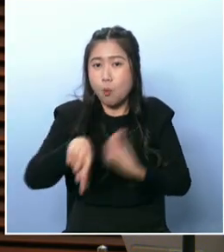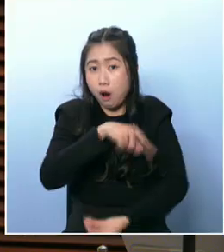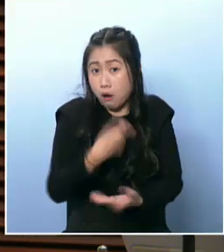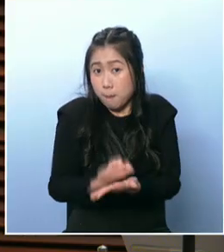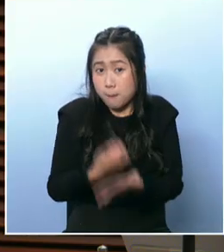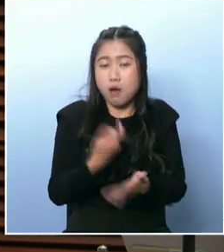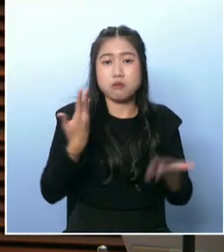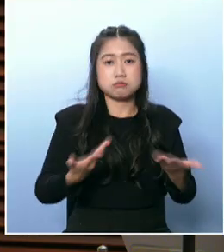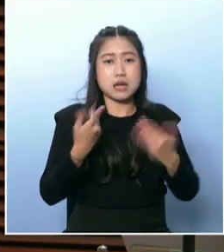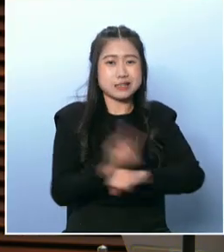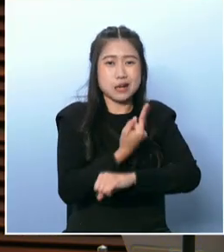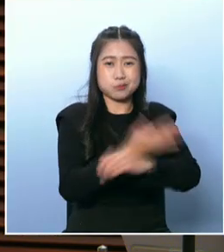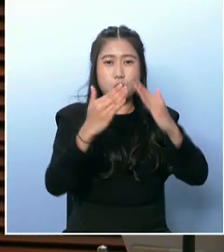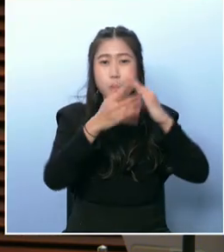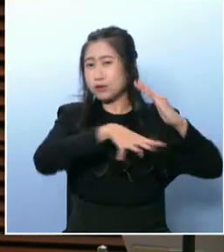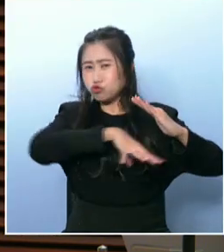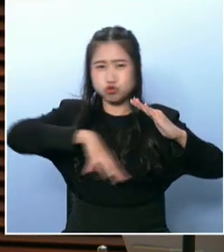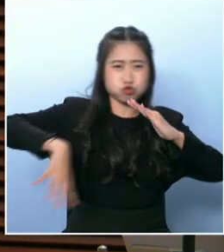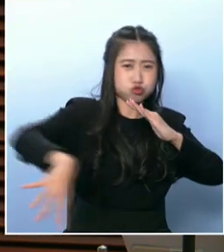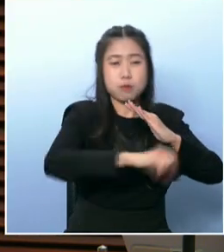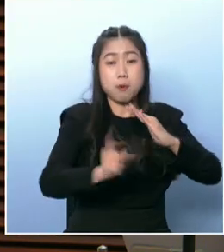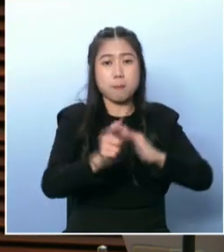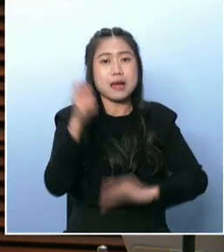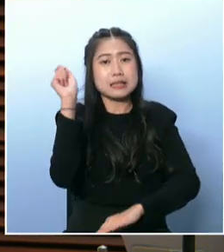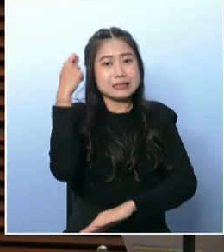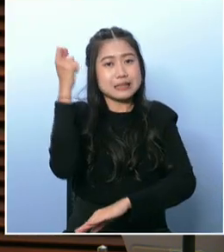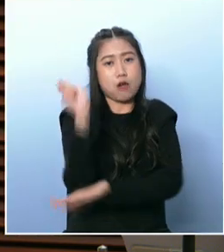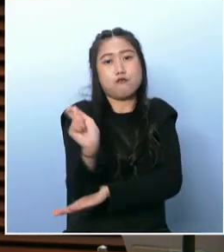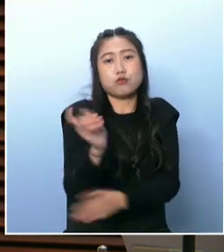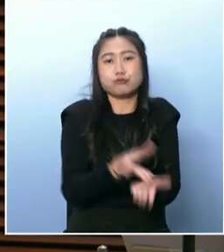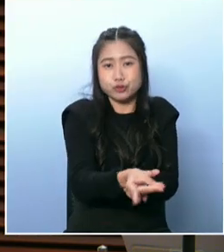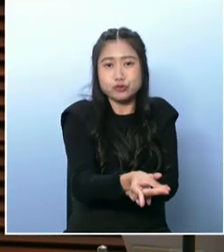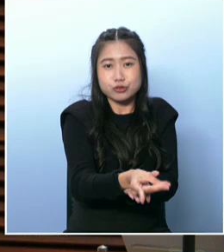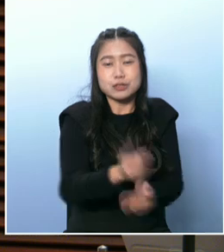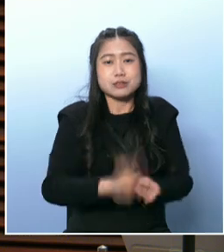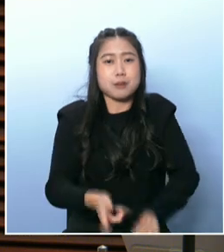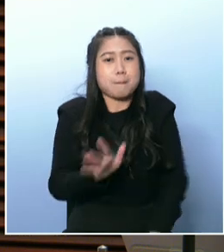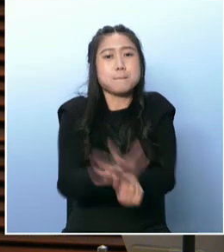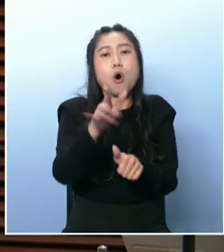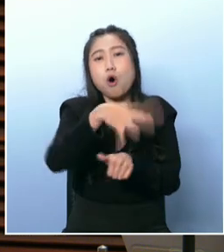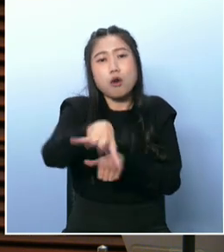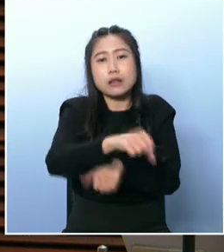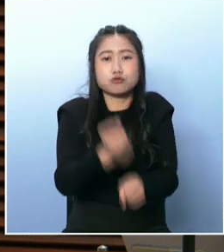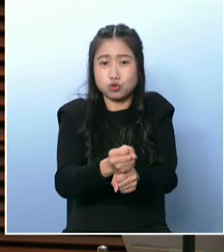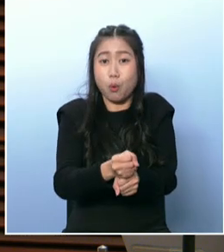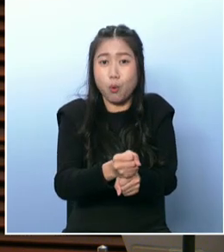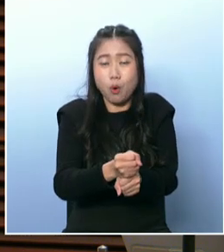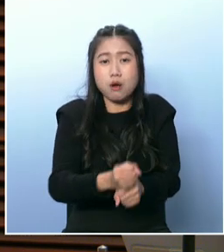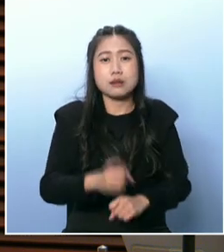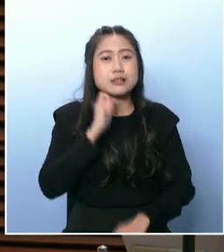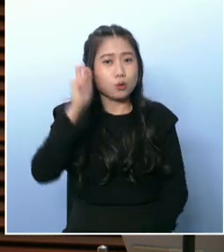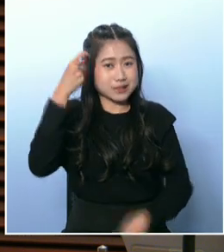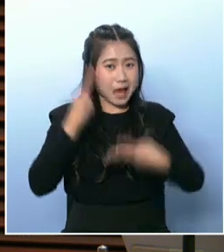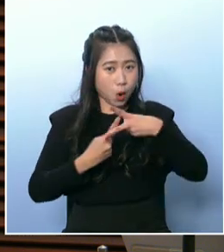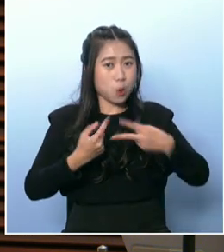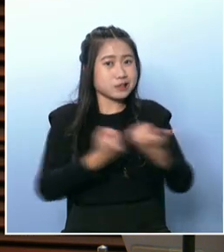to find more low-income premises, because all the transitional housing is used by the